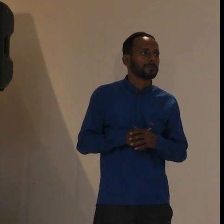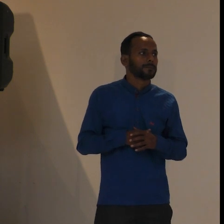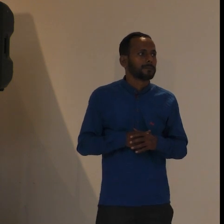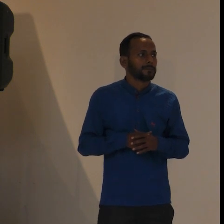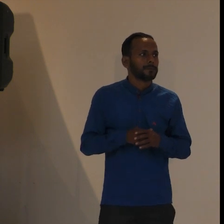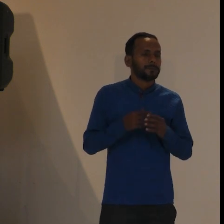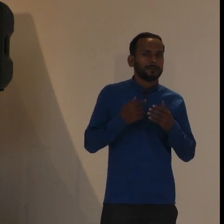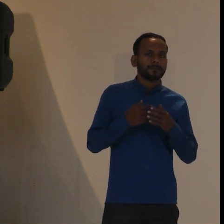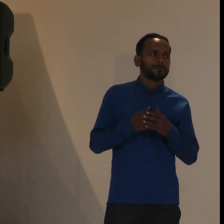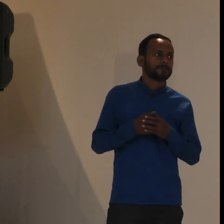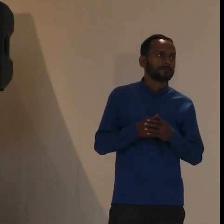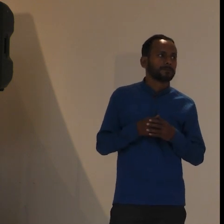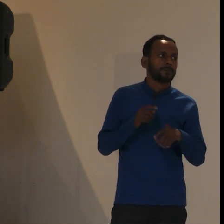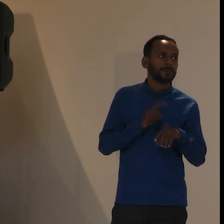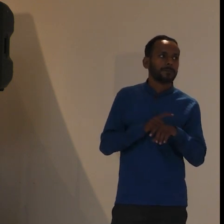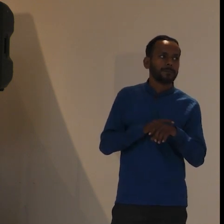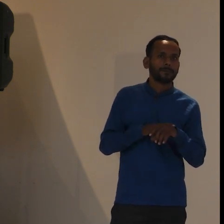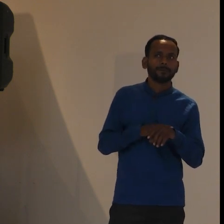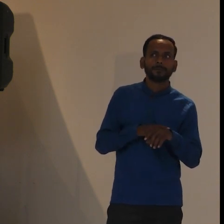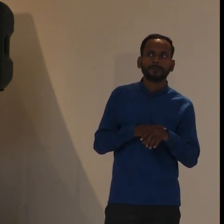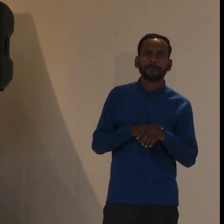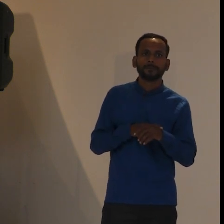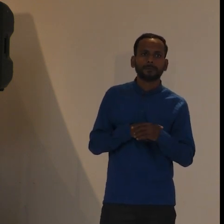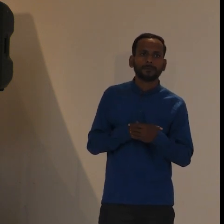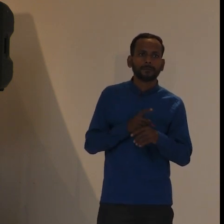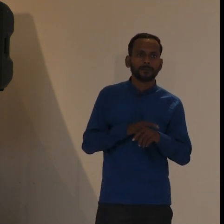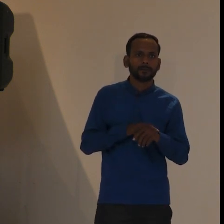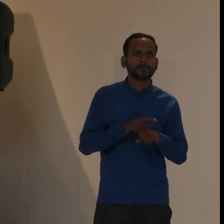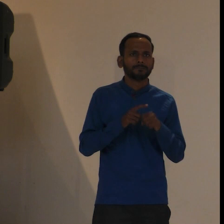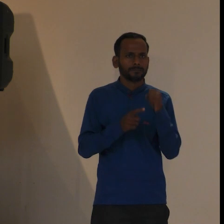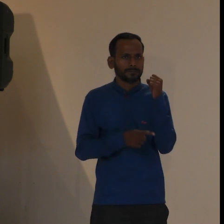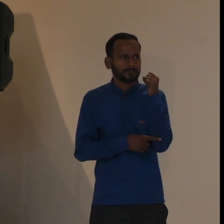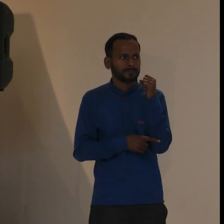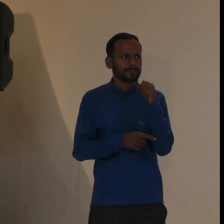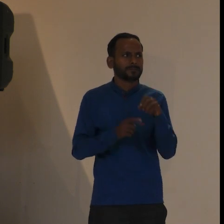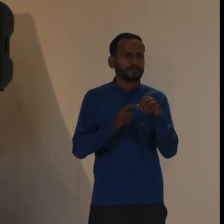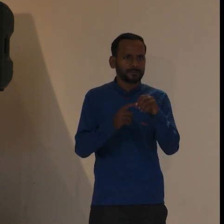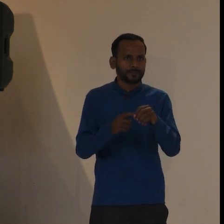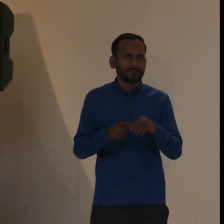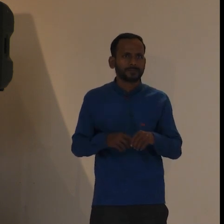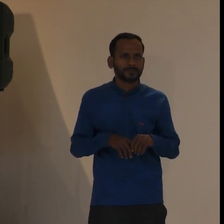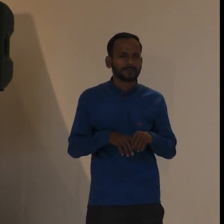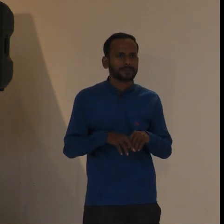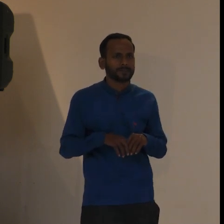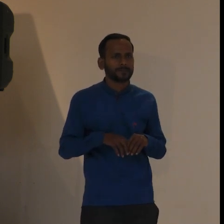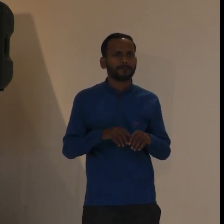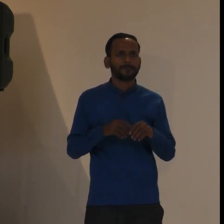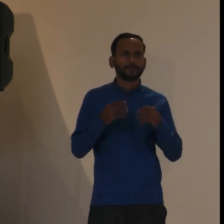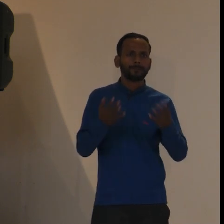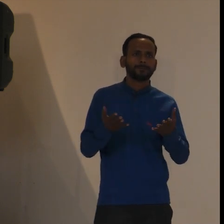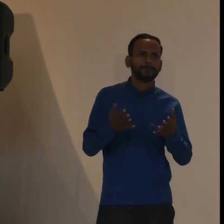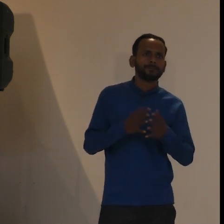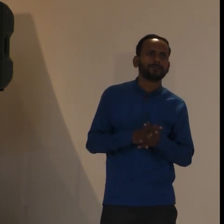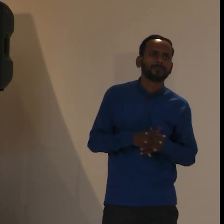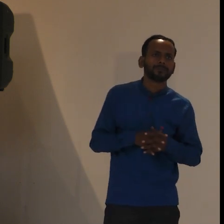Also, in the interest of time, maybe the last question then from Partho. I've got a nod. So, Partho, please. Okay, so this is